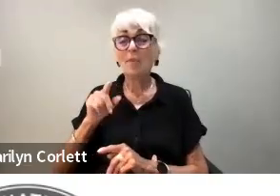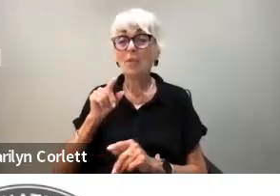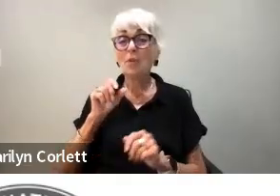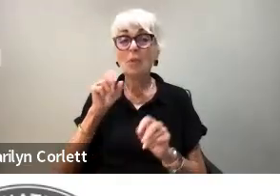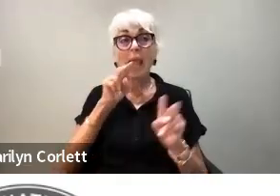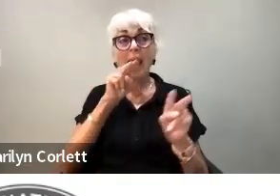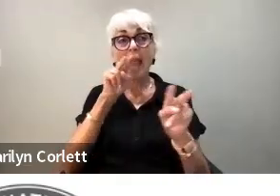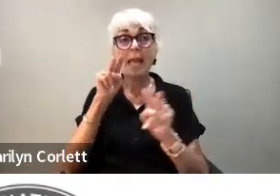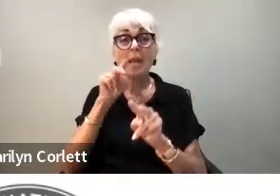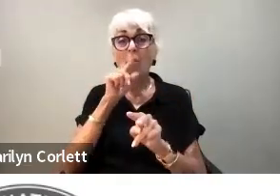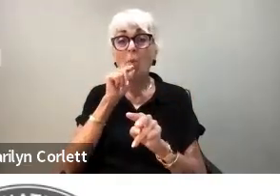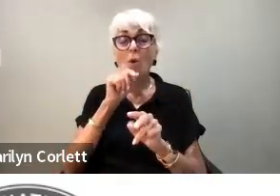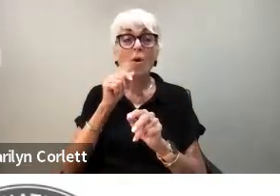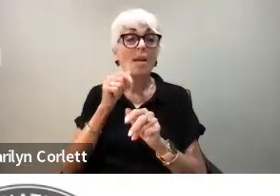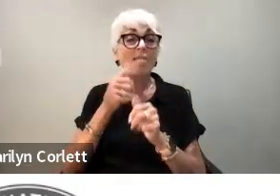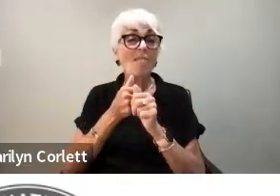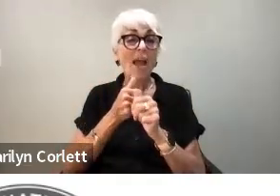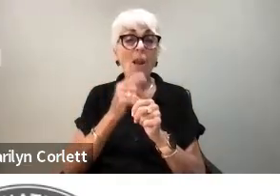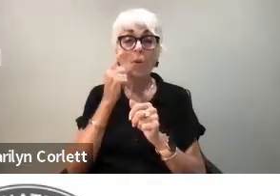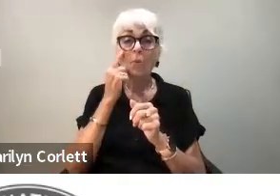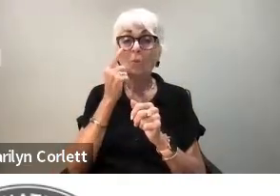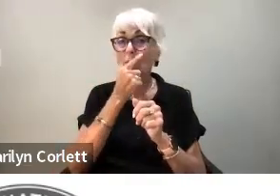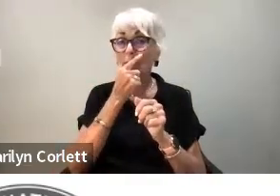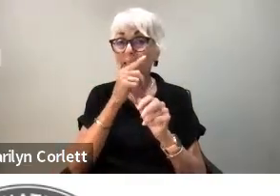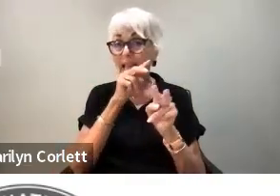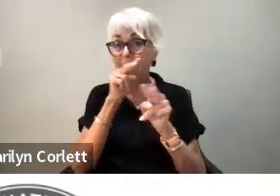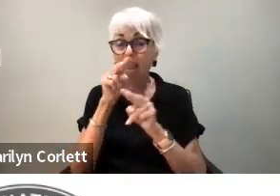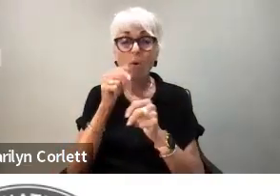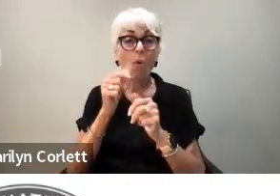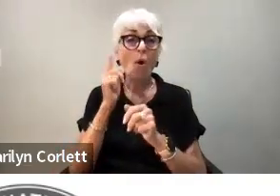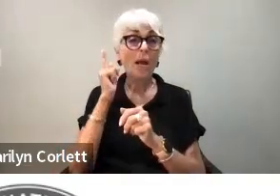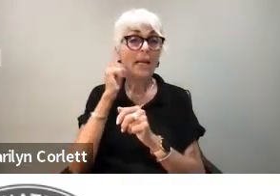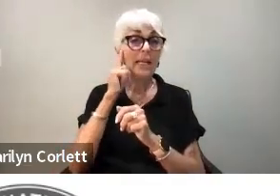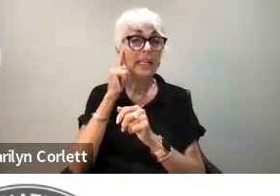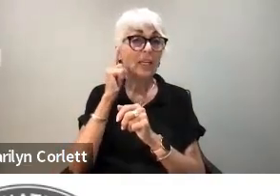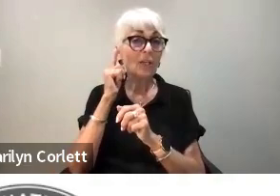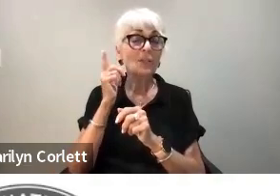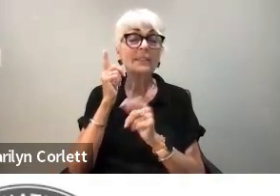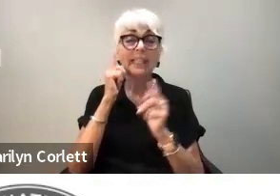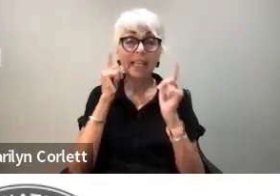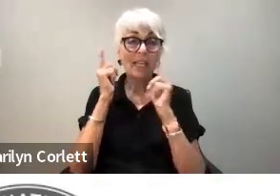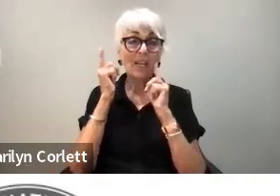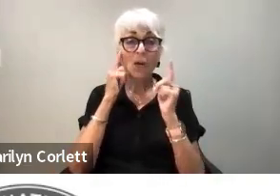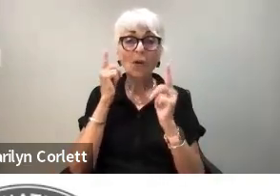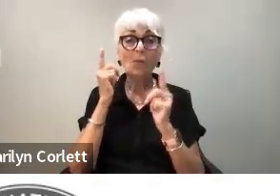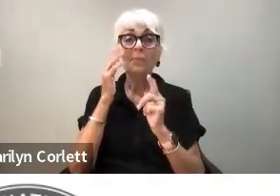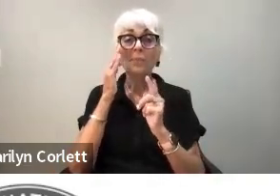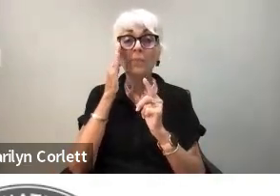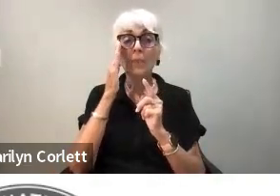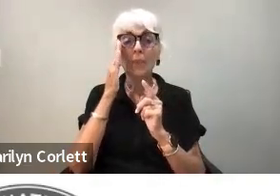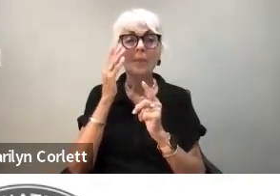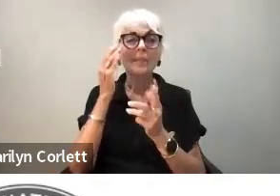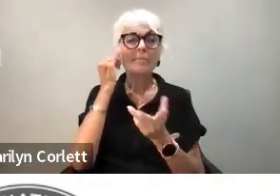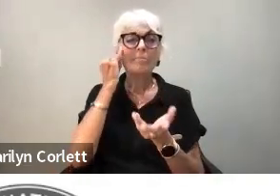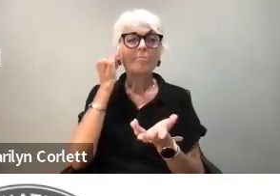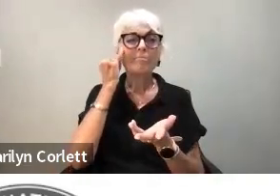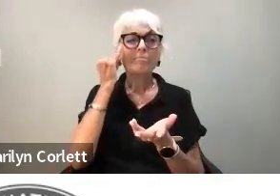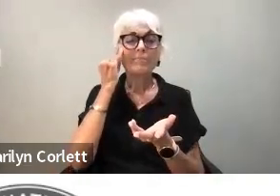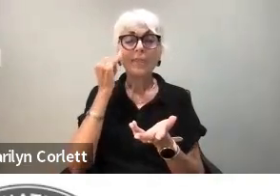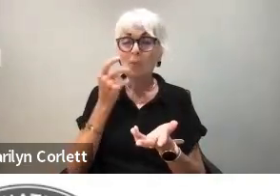bird by ear. Um, you can bird you can pick, like, you say you've seen